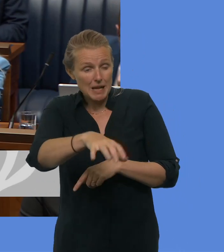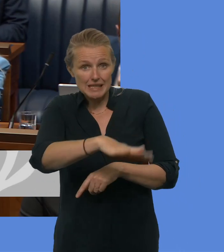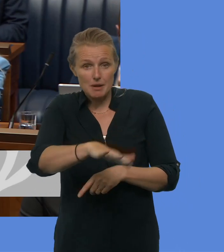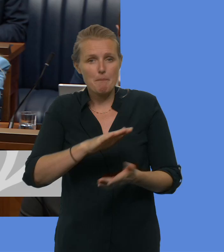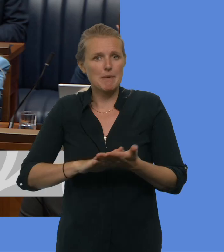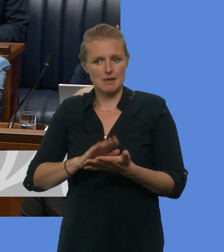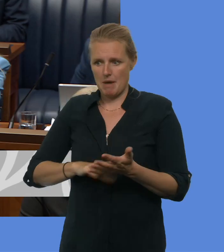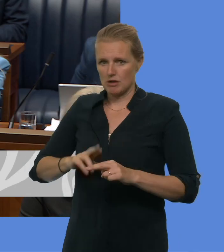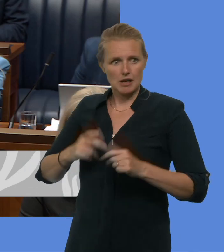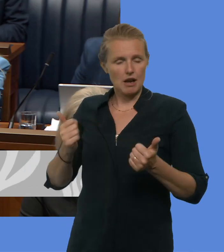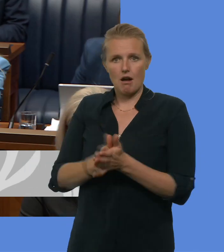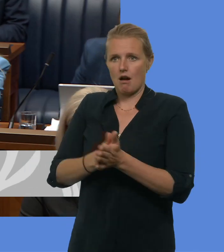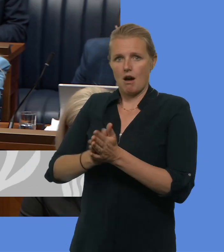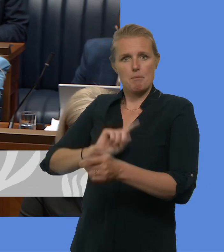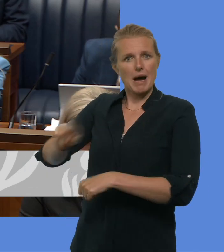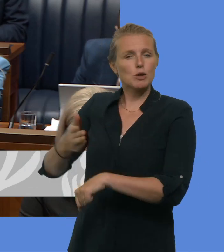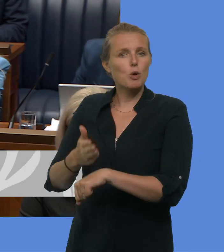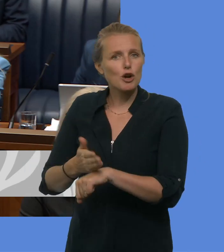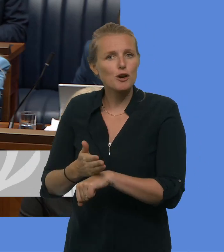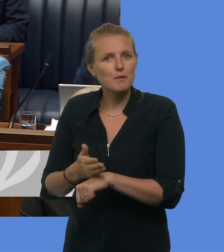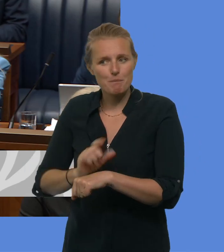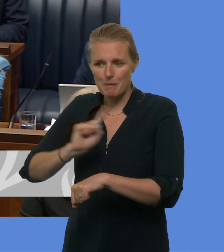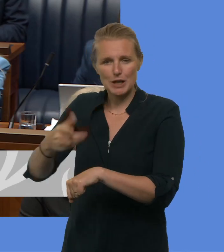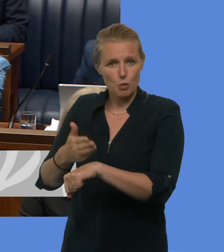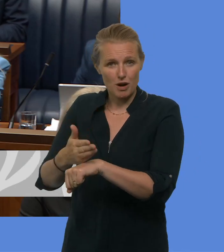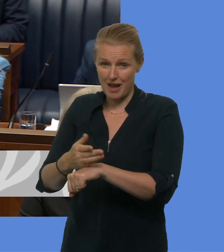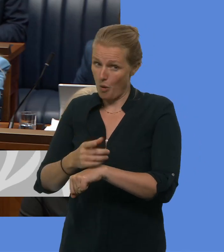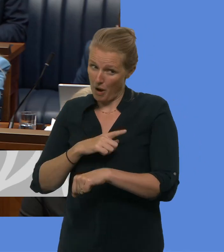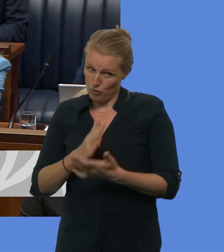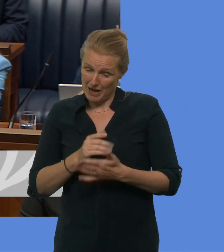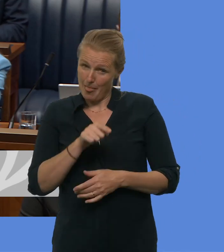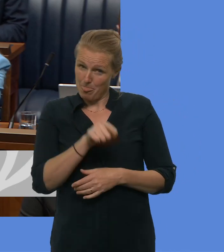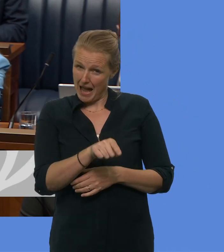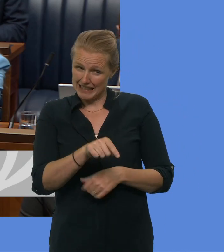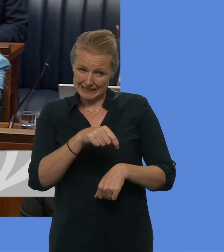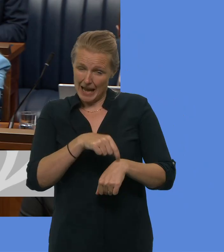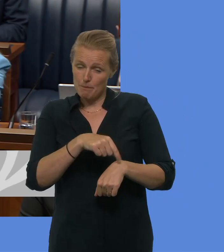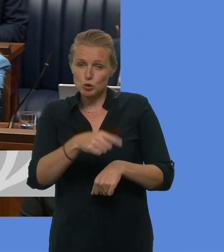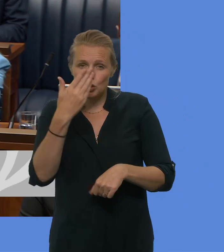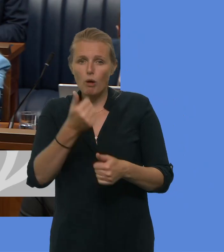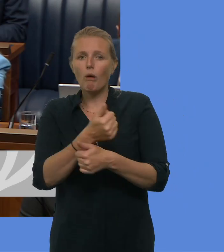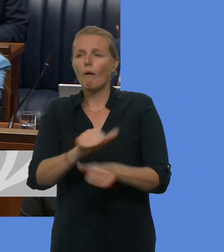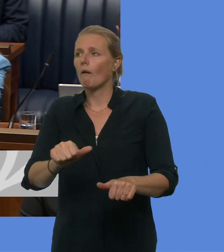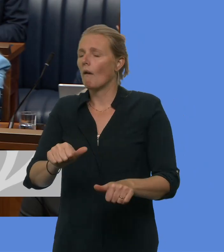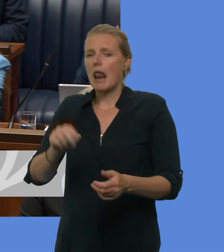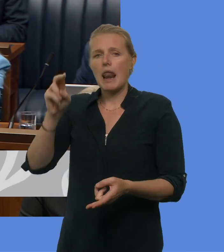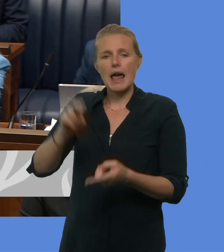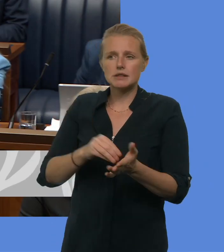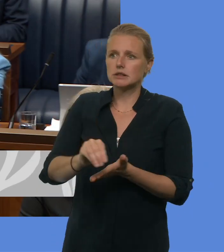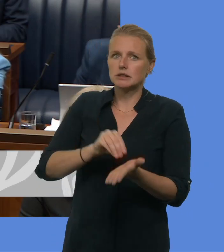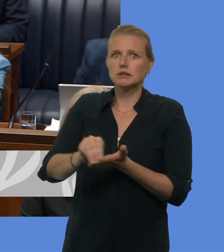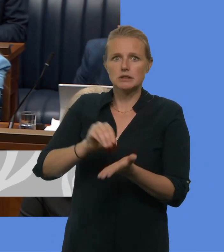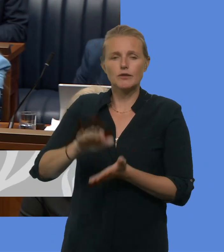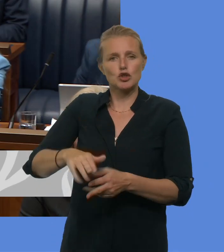financially it is when the highest pressure points and costs start to reduce. But we need to do more. I'm